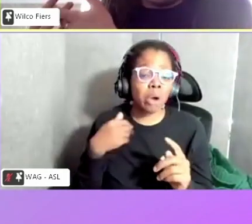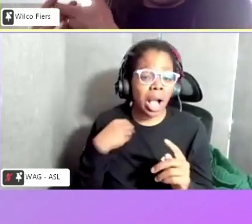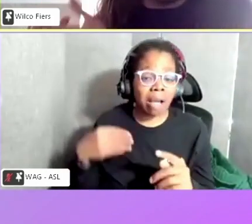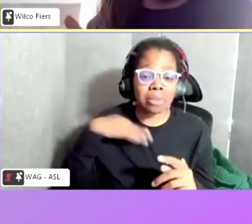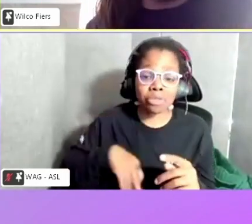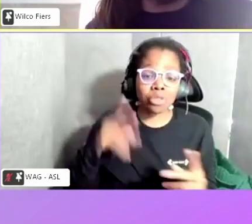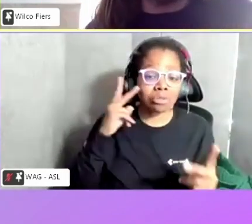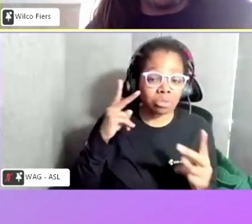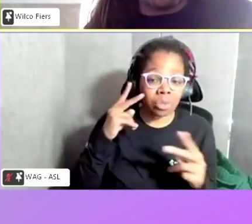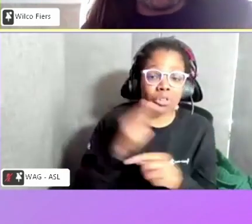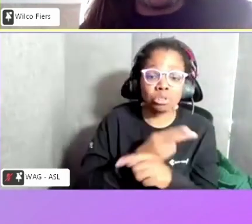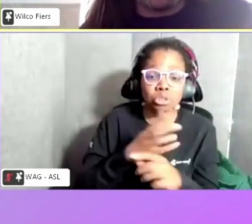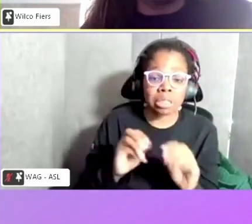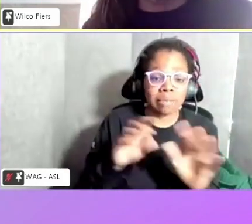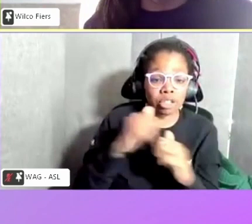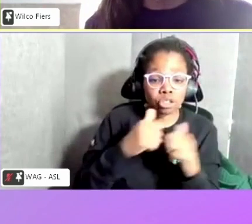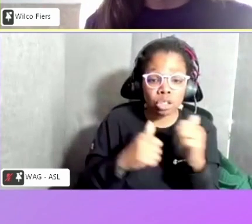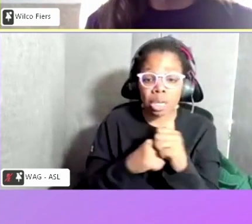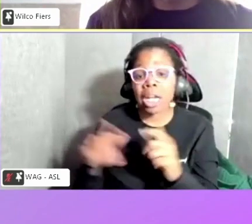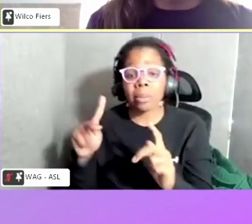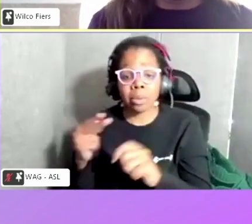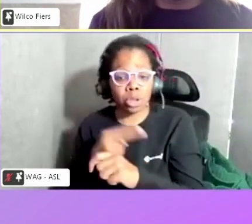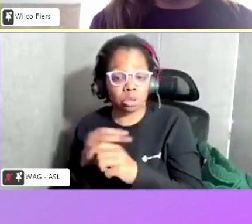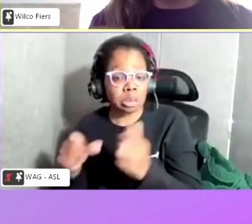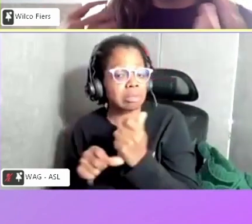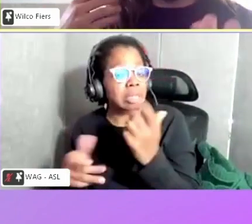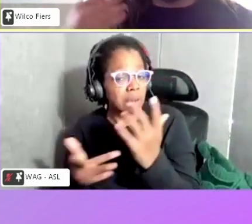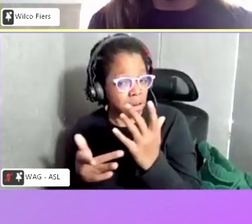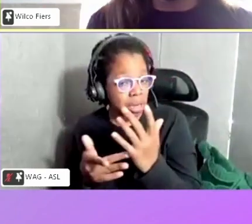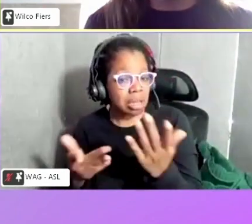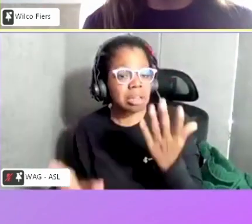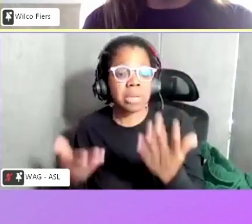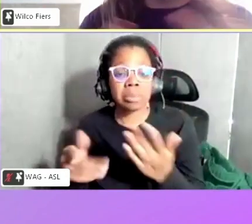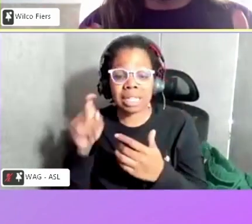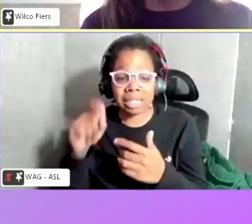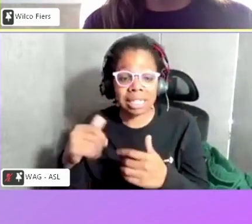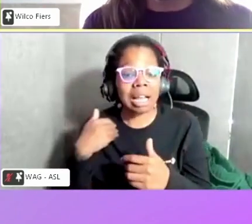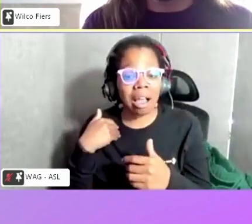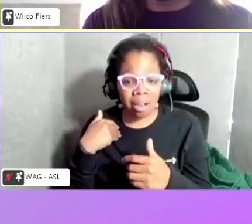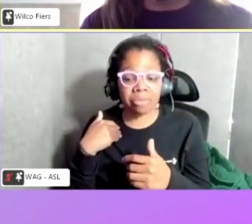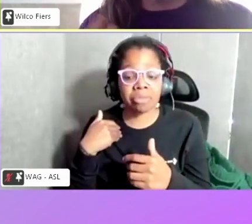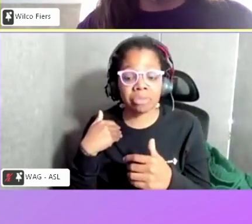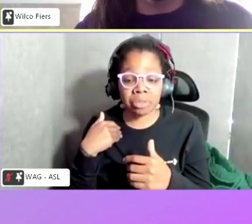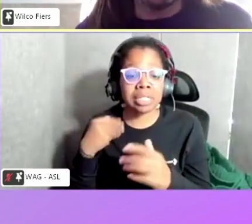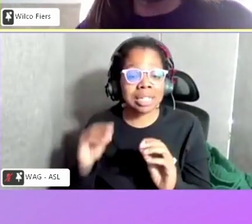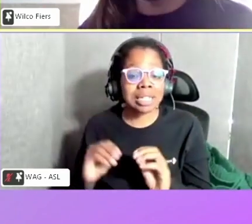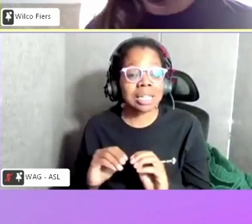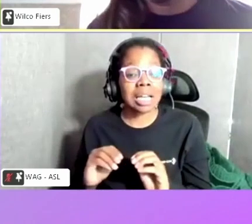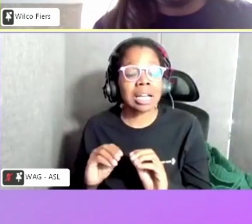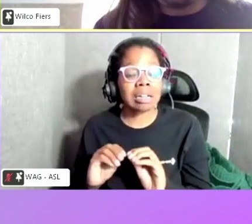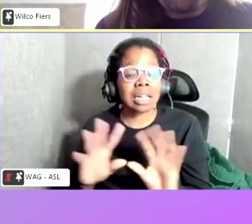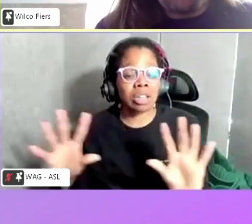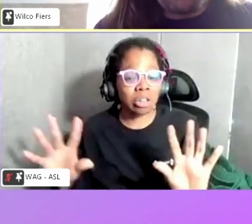second, users of assistive technology who may need to have those things expressed in a new